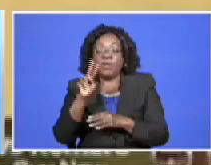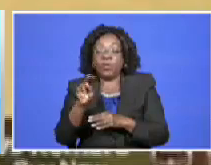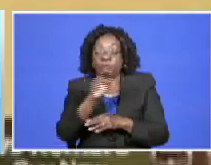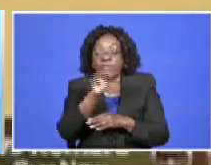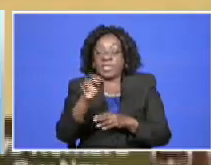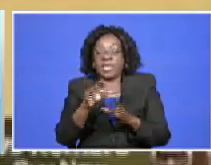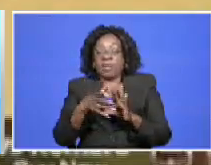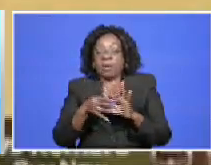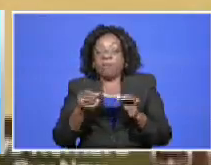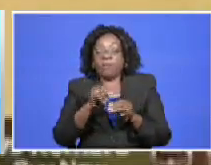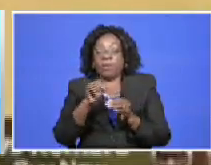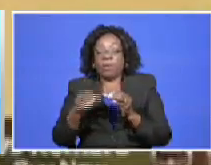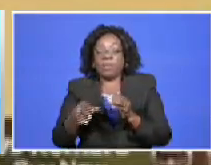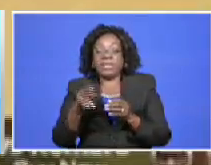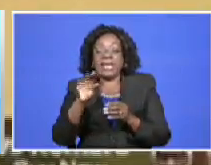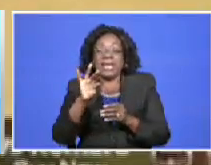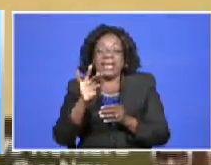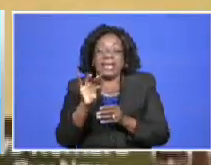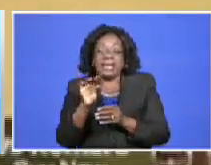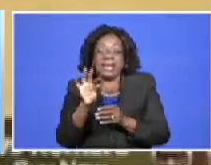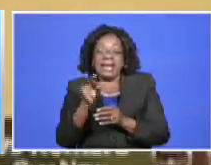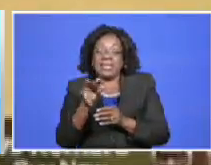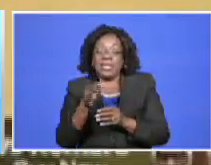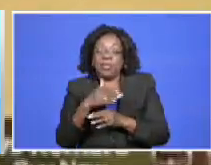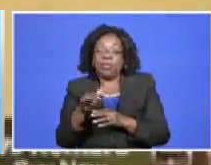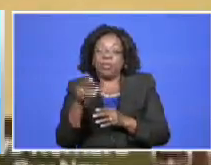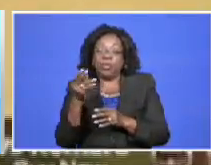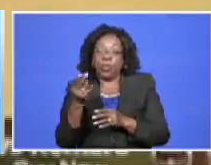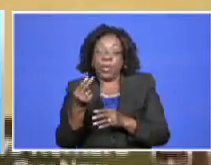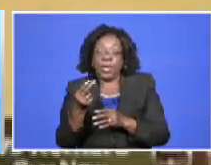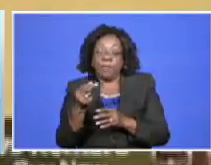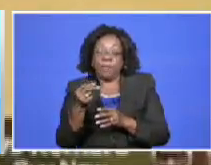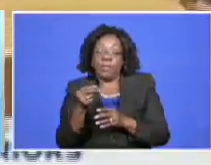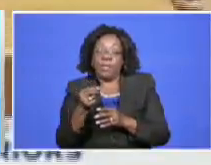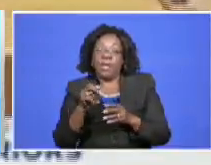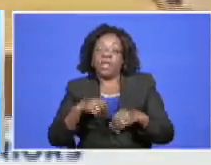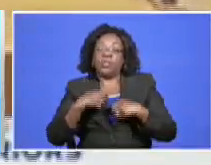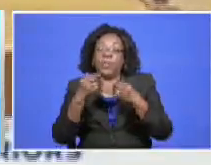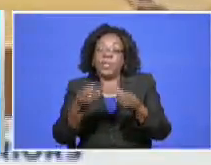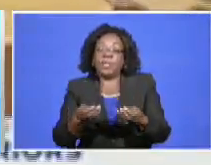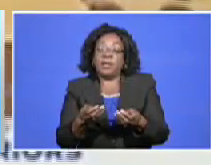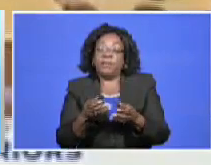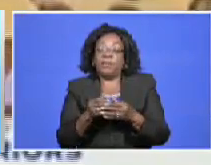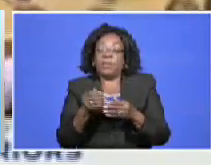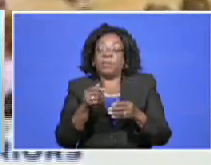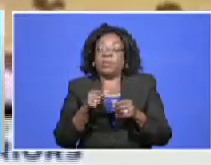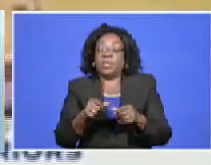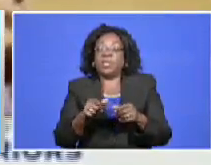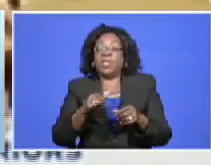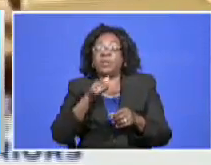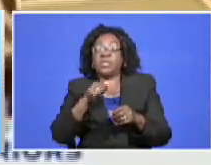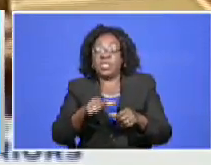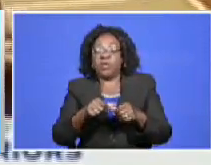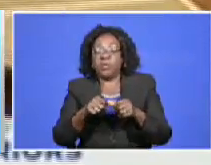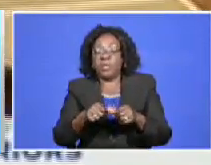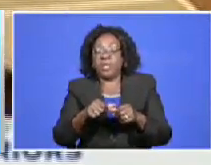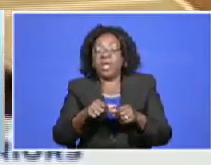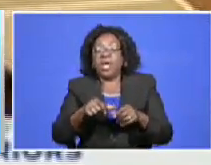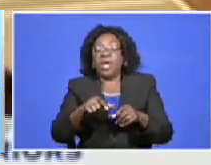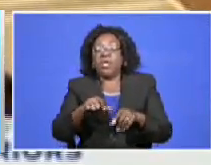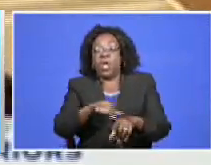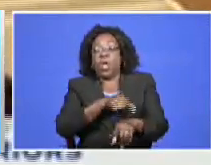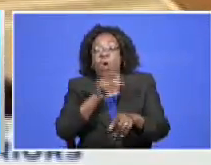to 19-12, 9-9 in the Big 12, with a tremendous amount of uncertainty still remaining. The Longhorns